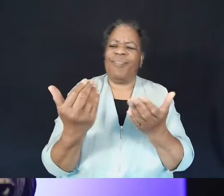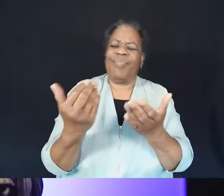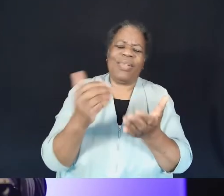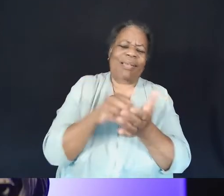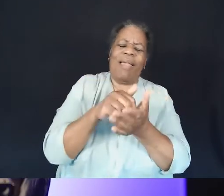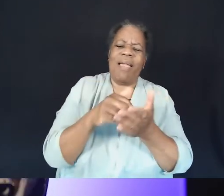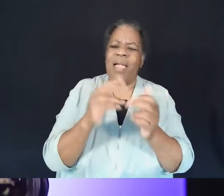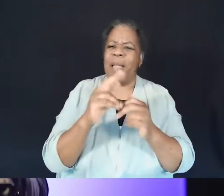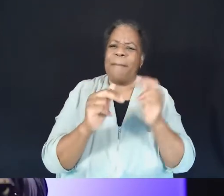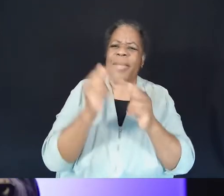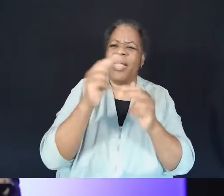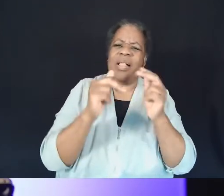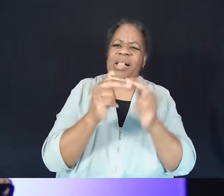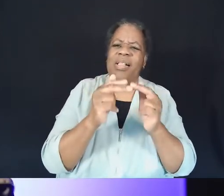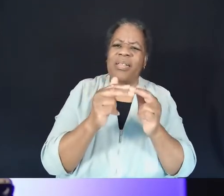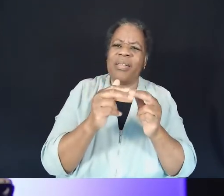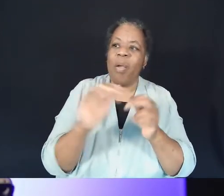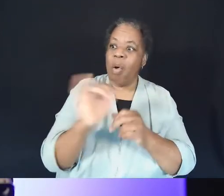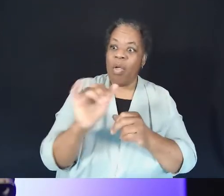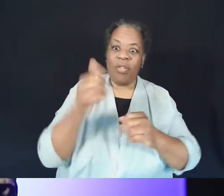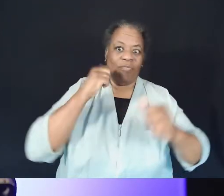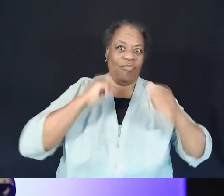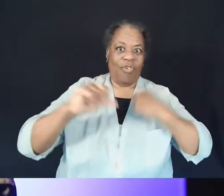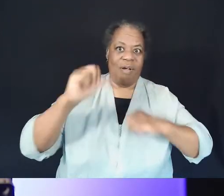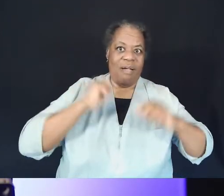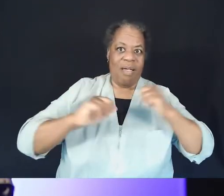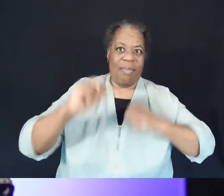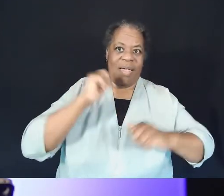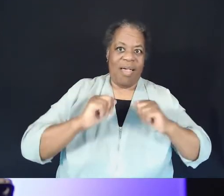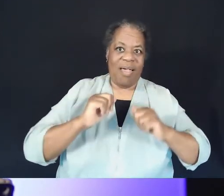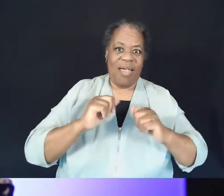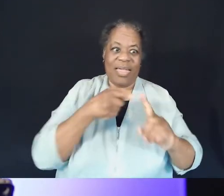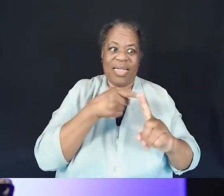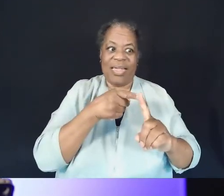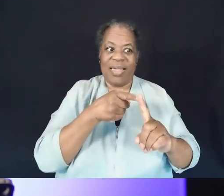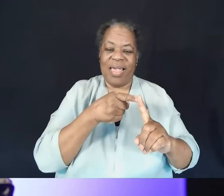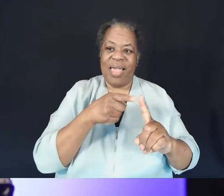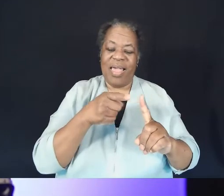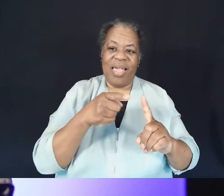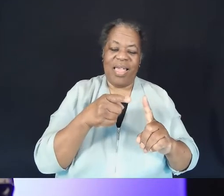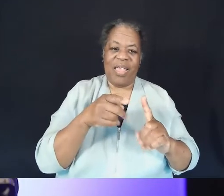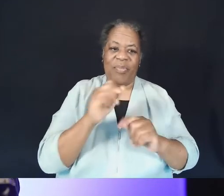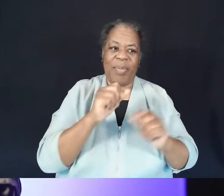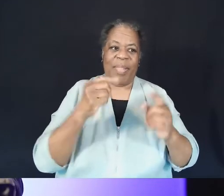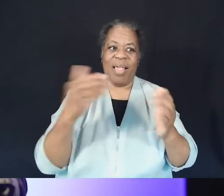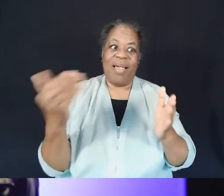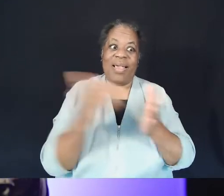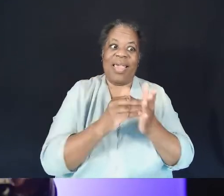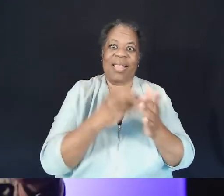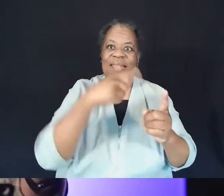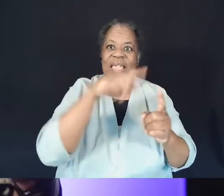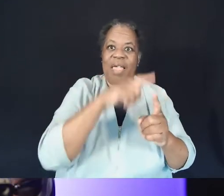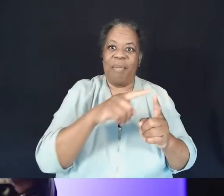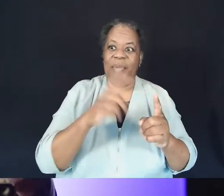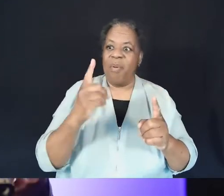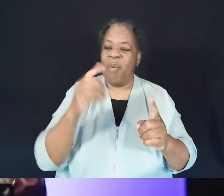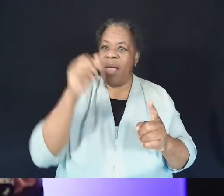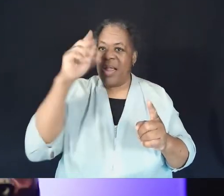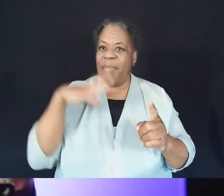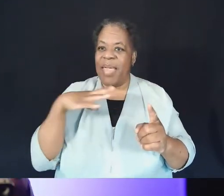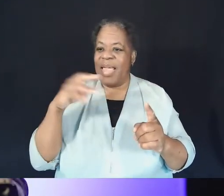But there's also some drama going on because he has political rivals, including the one guy named